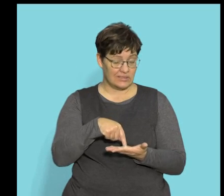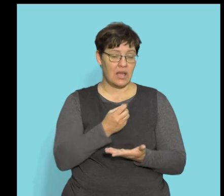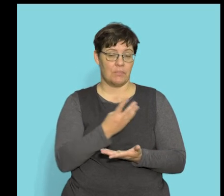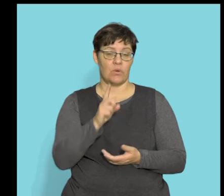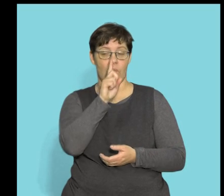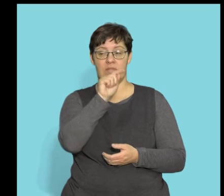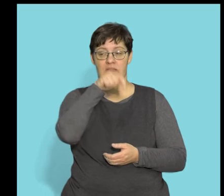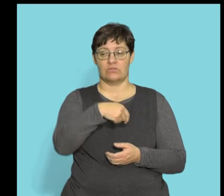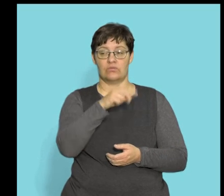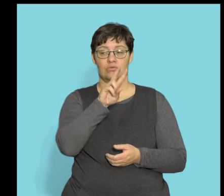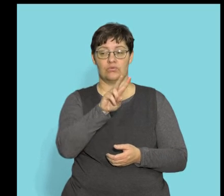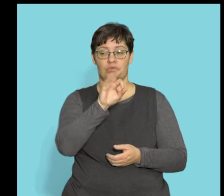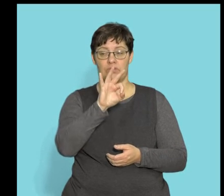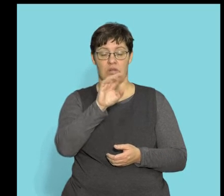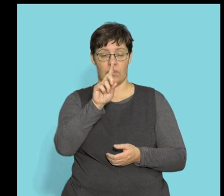cone is